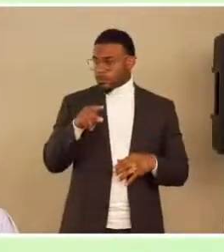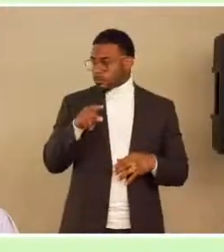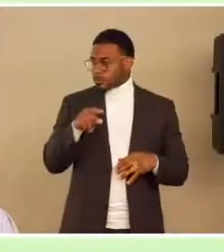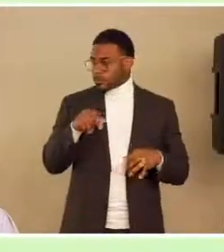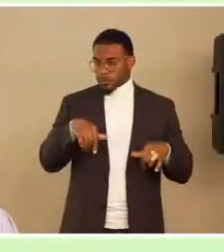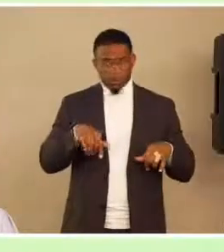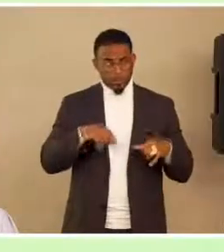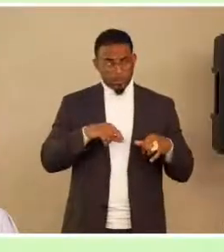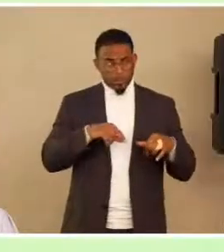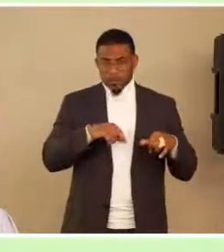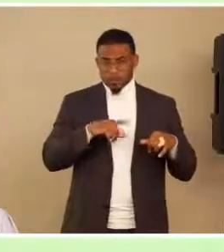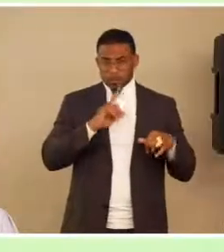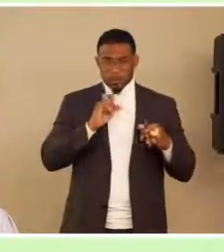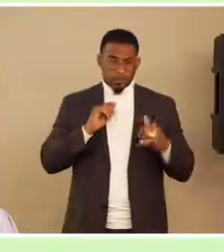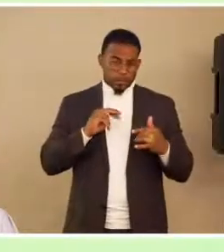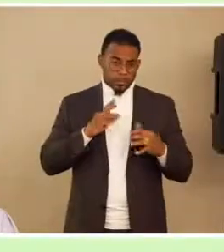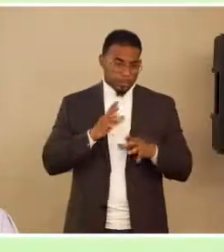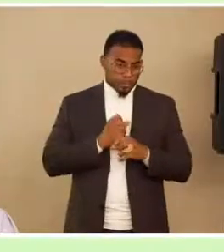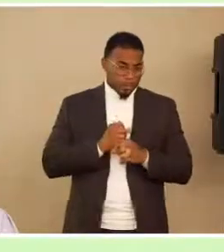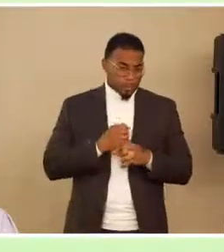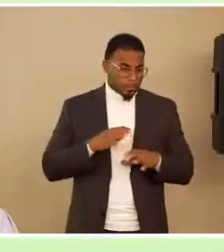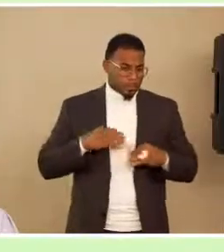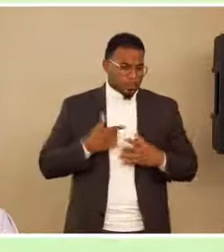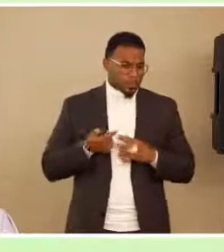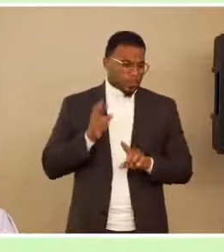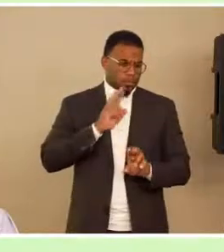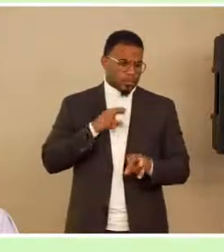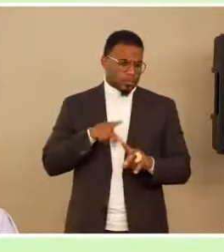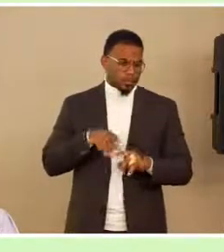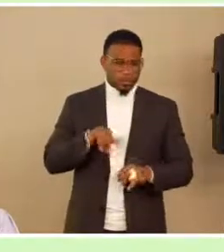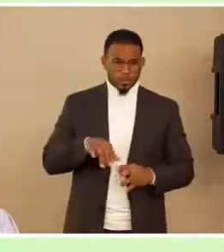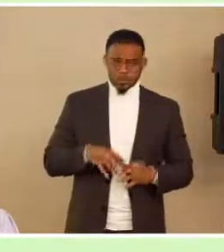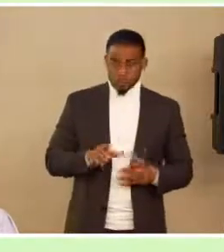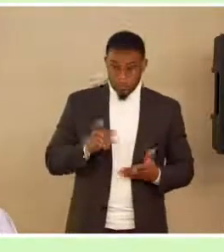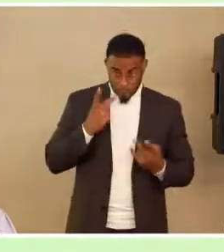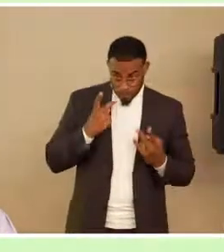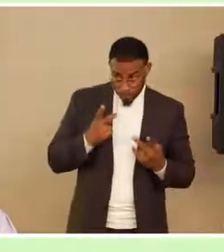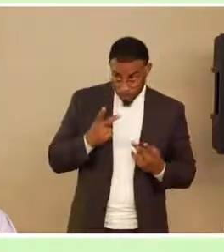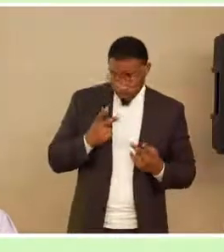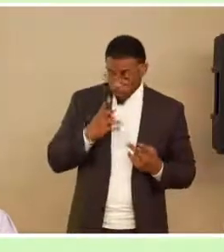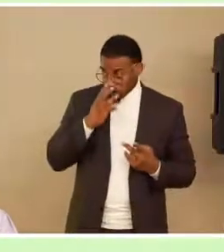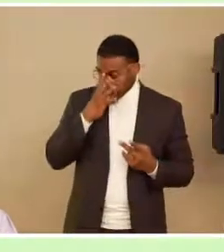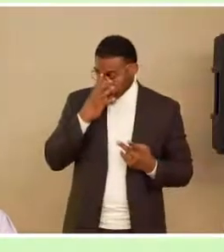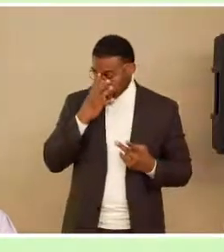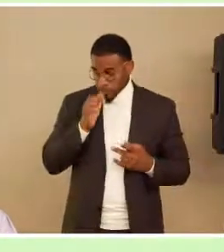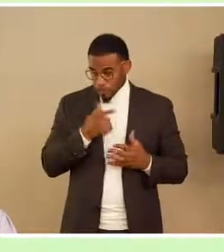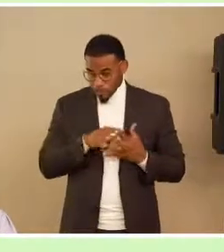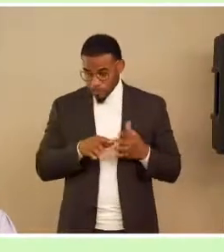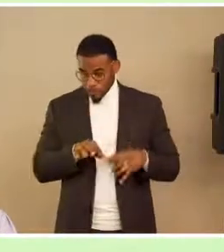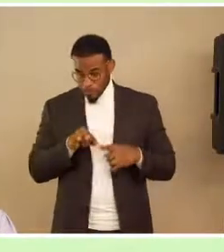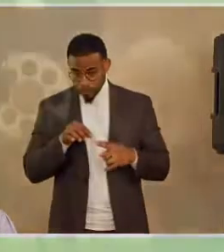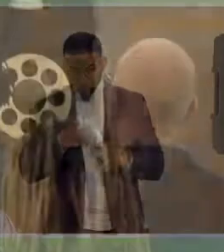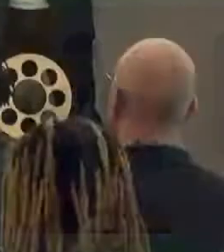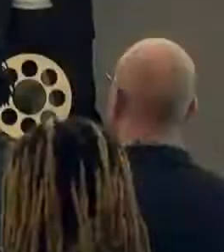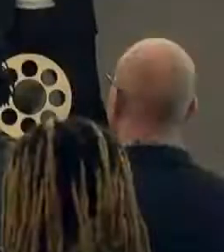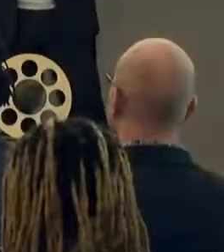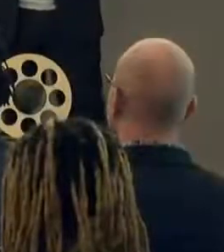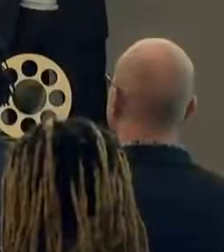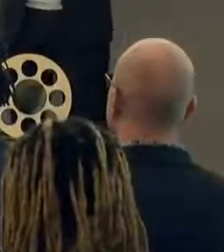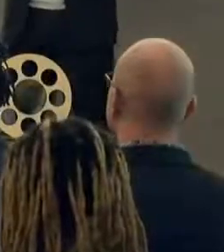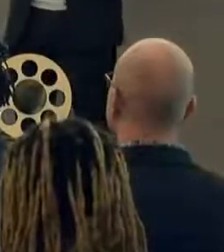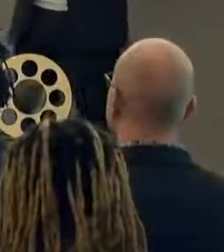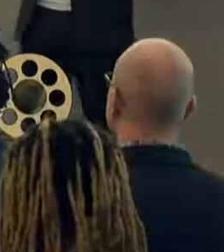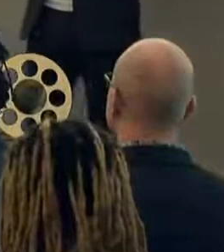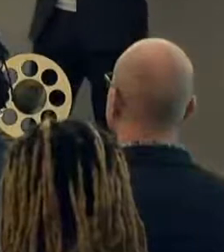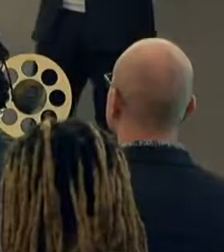Hexagonal France been, you know, received? What was the reaction? Do you see, like, is there anything particular that